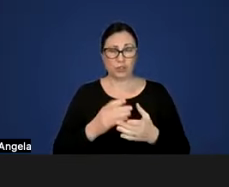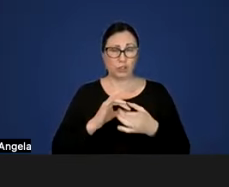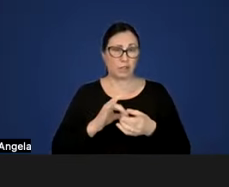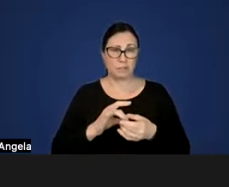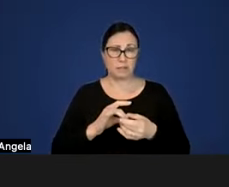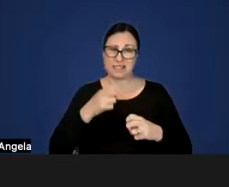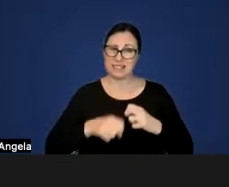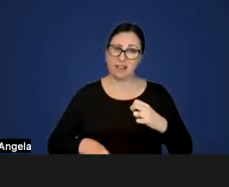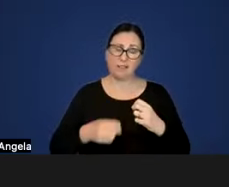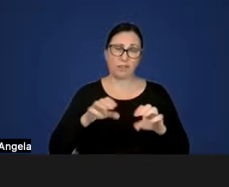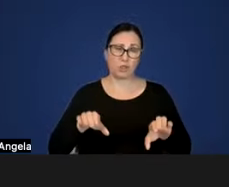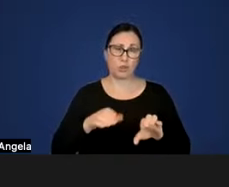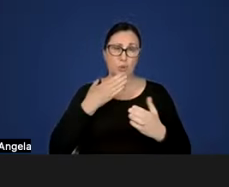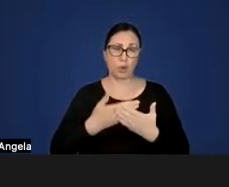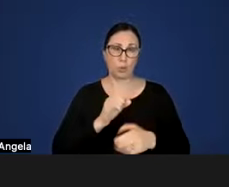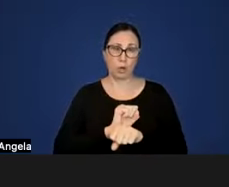work.